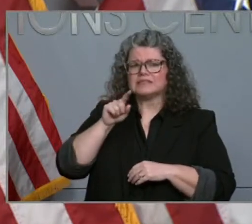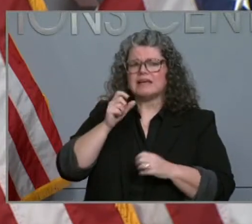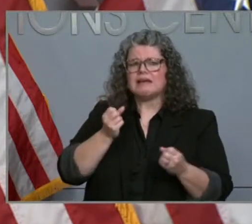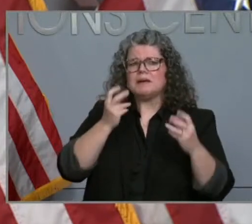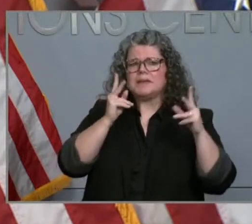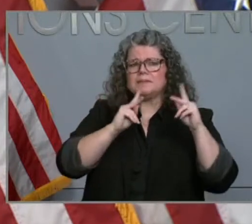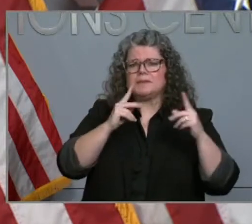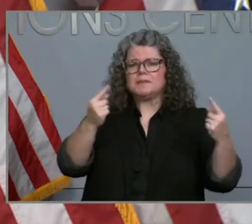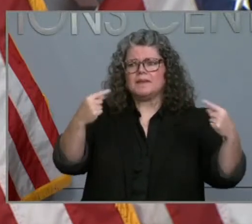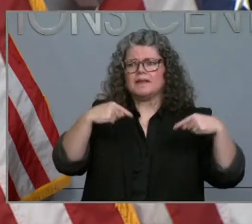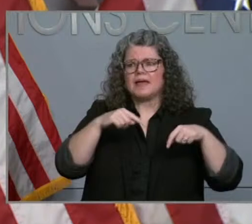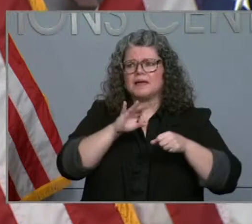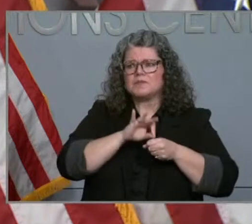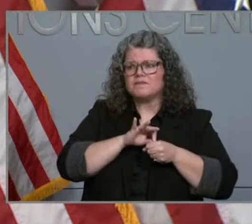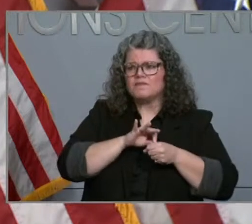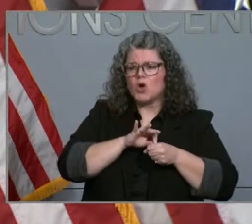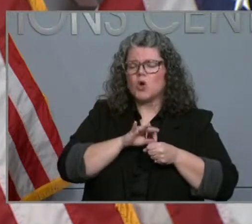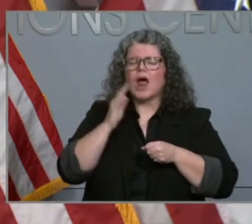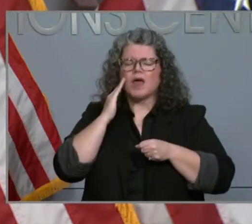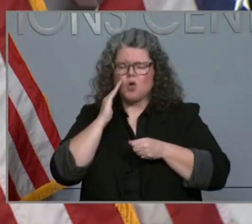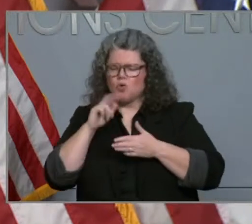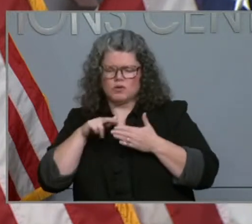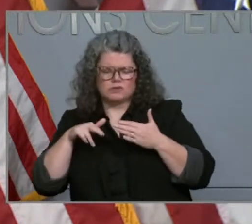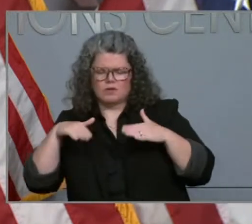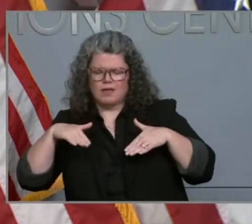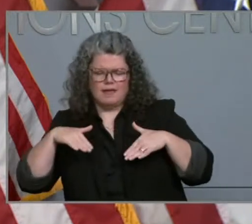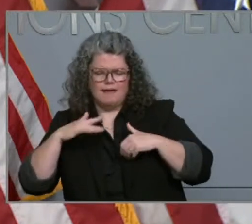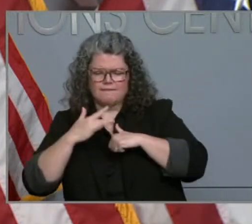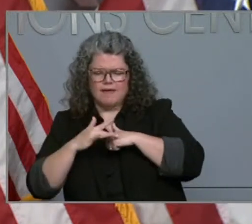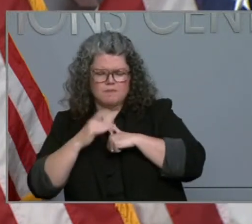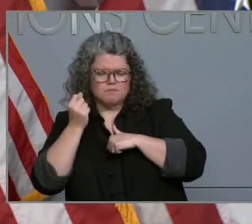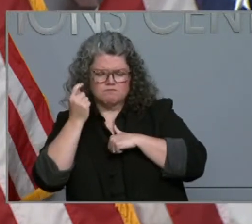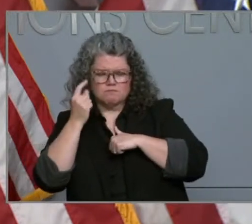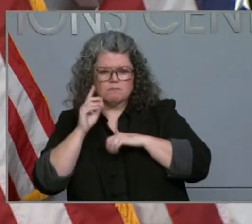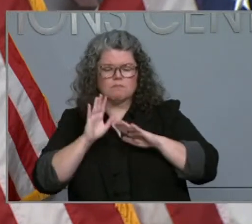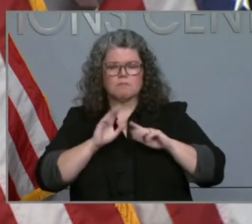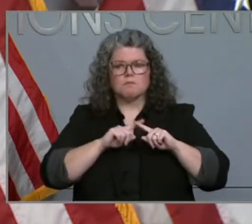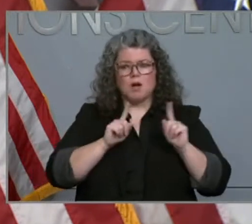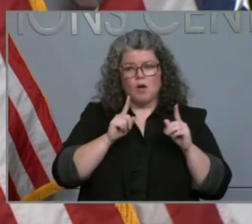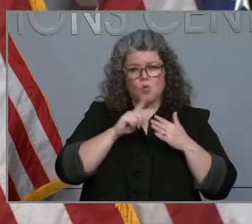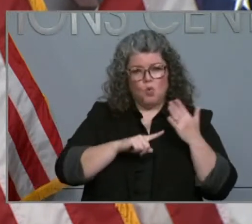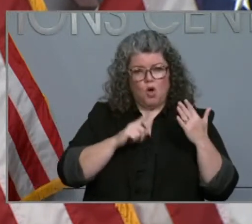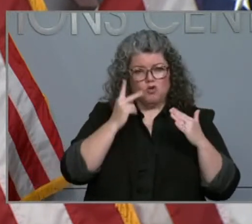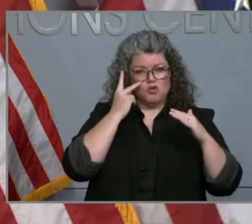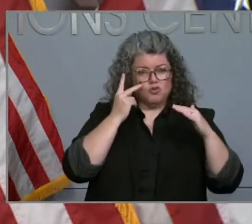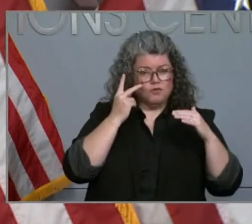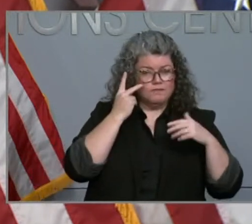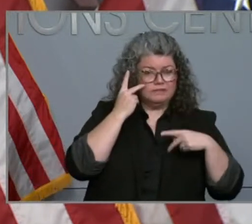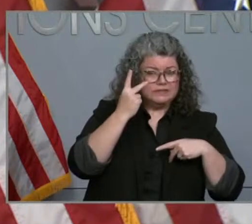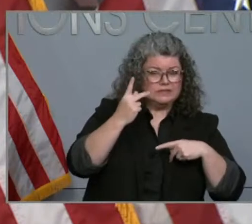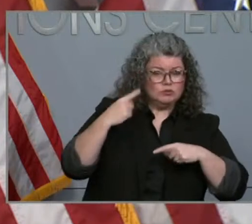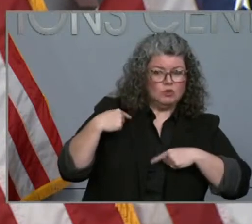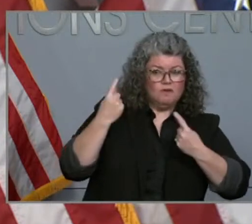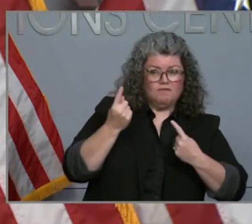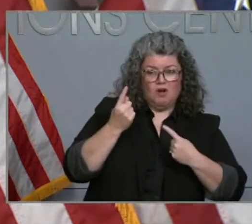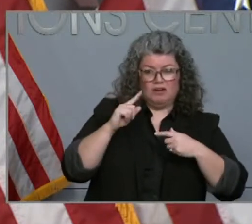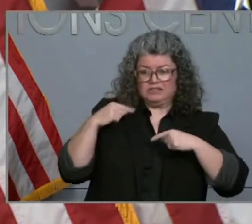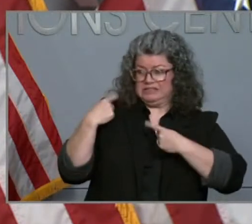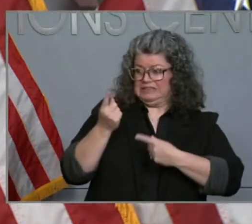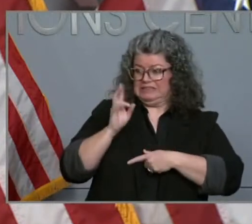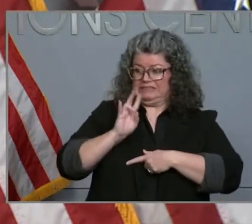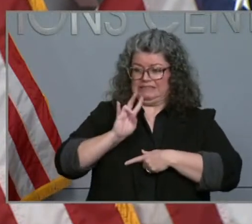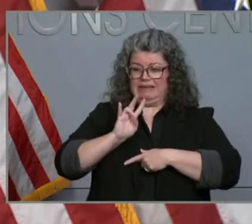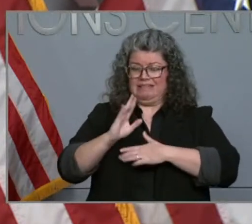that the 10 a.m. numbers aren't available yet, but in terms of what we've seen since 7 a.m., is anything kind